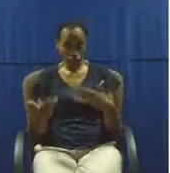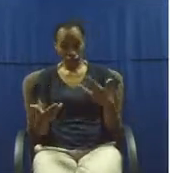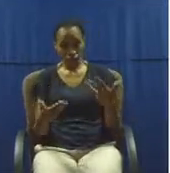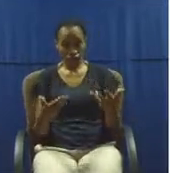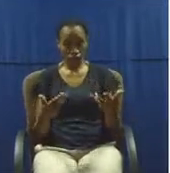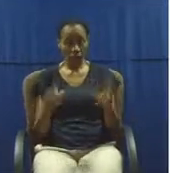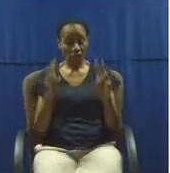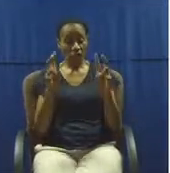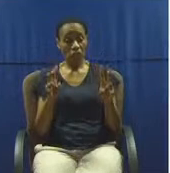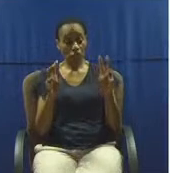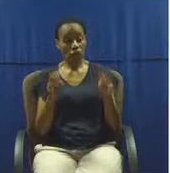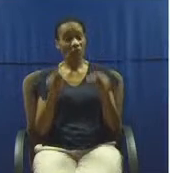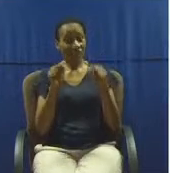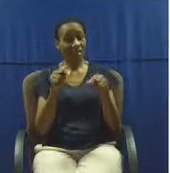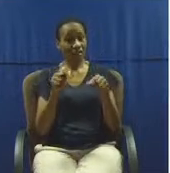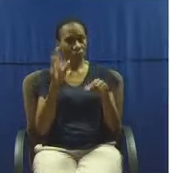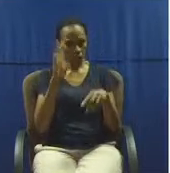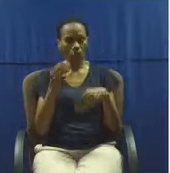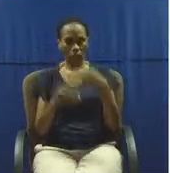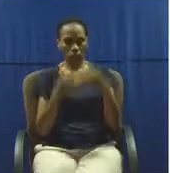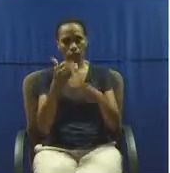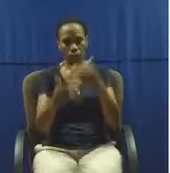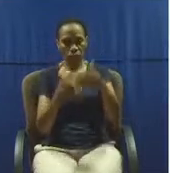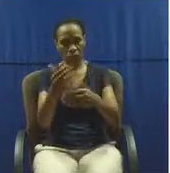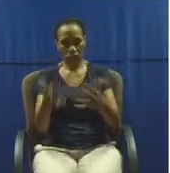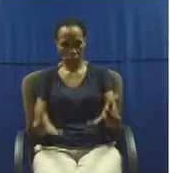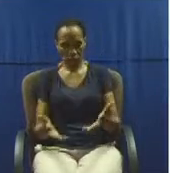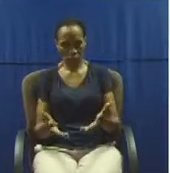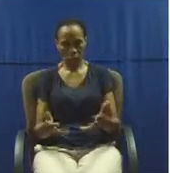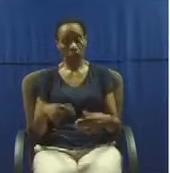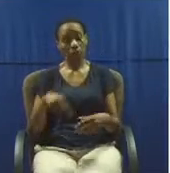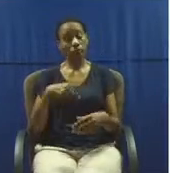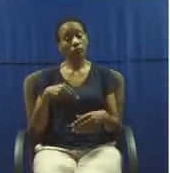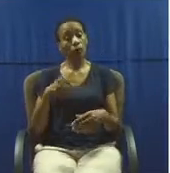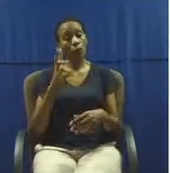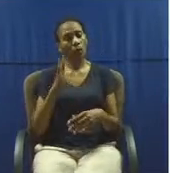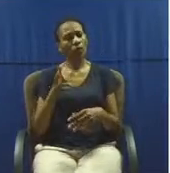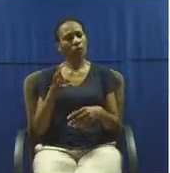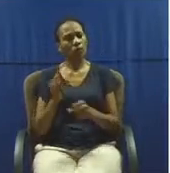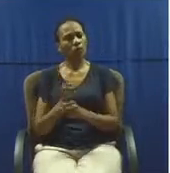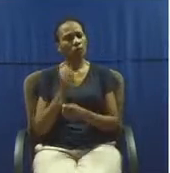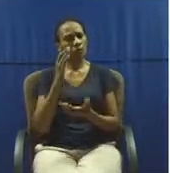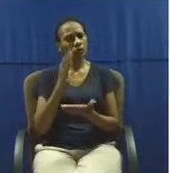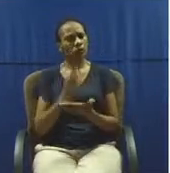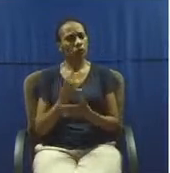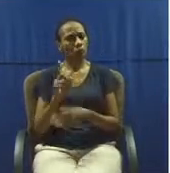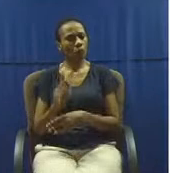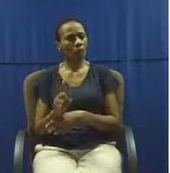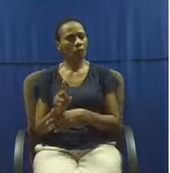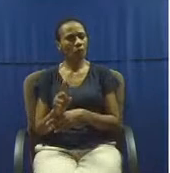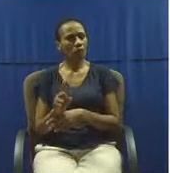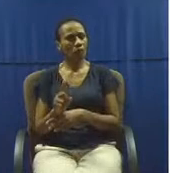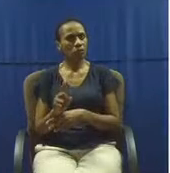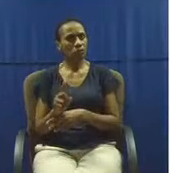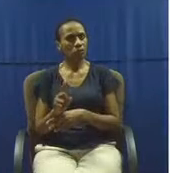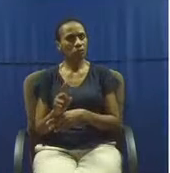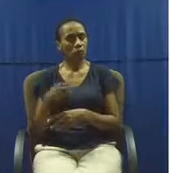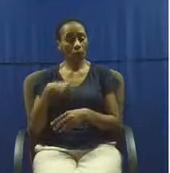processing this matter, and we will process it in the way that will actually